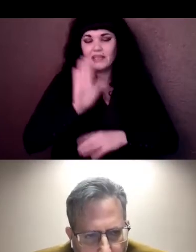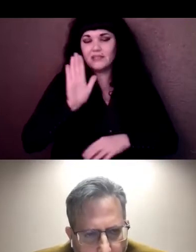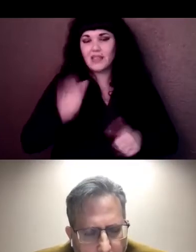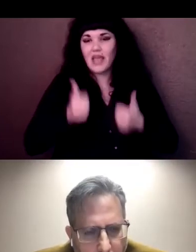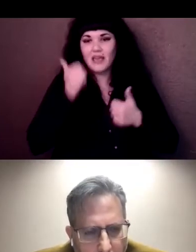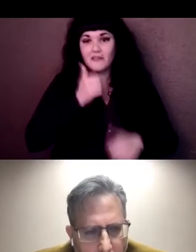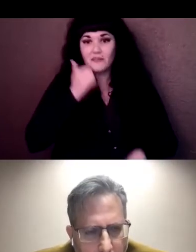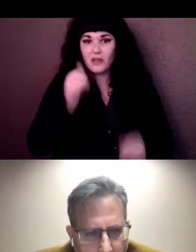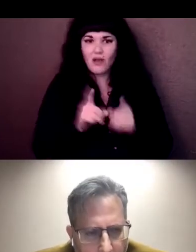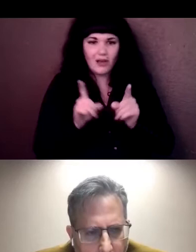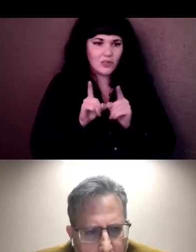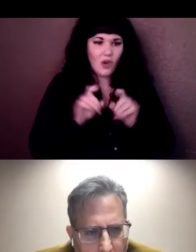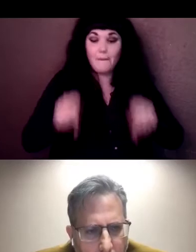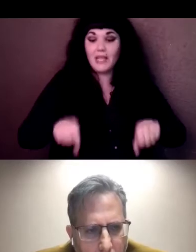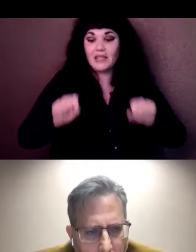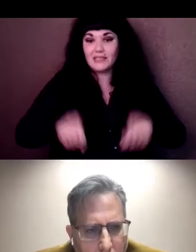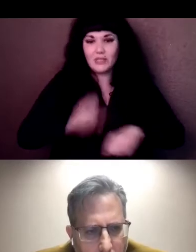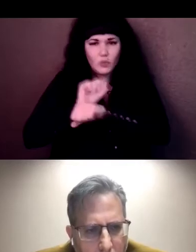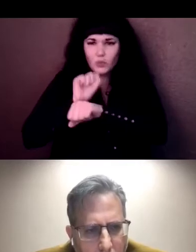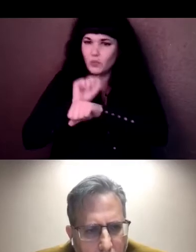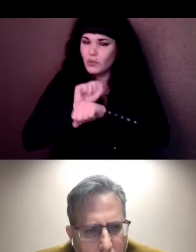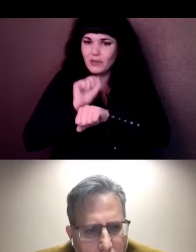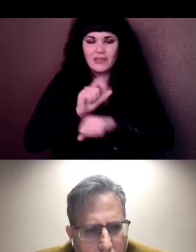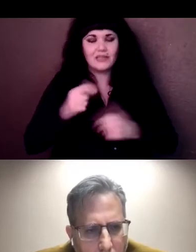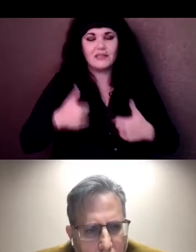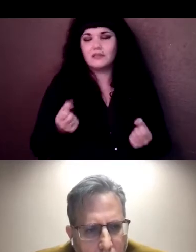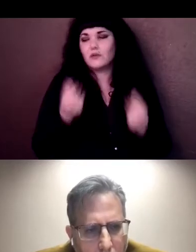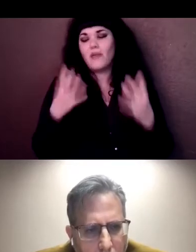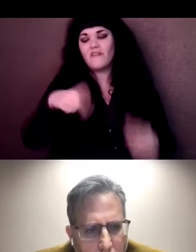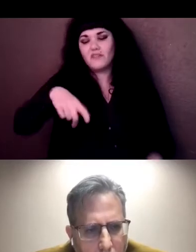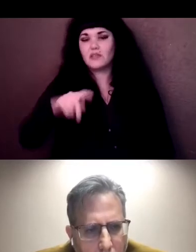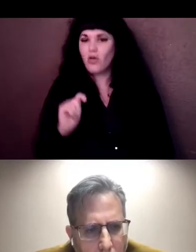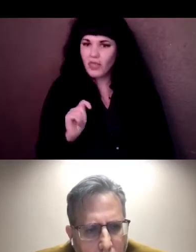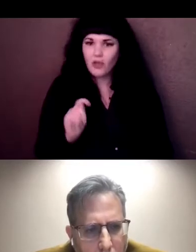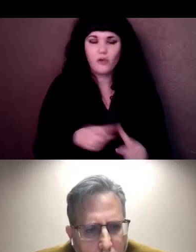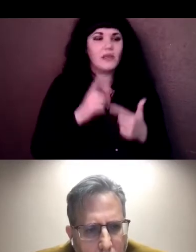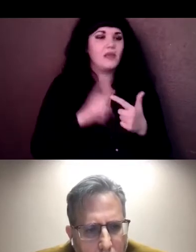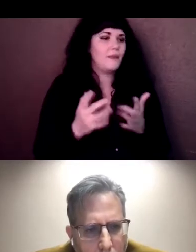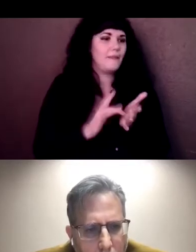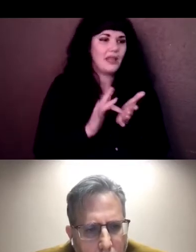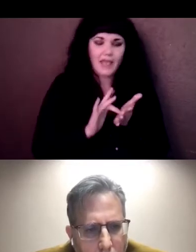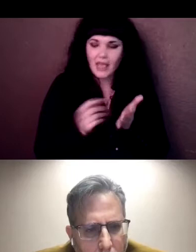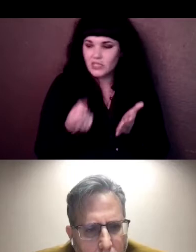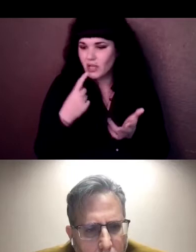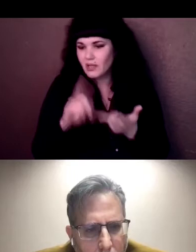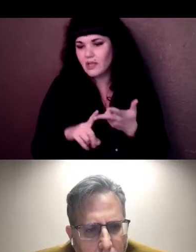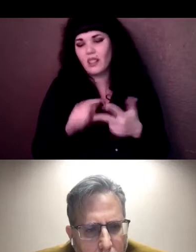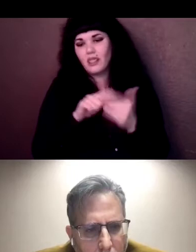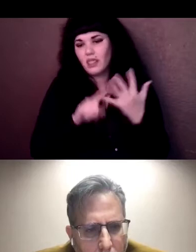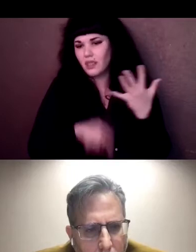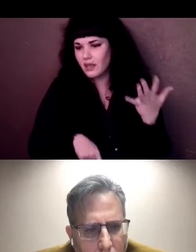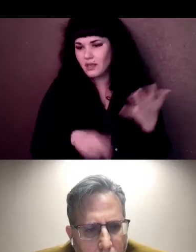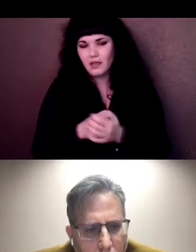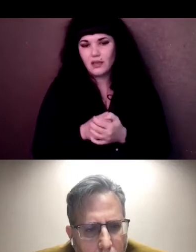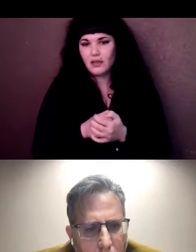his employability. He's tried multiple rounds of physical therapy. He's tried medication. He's also going